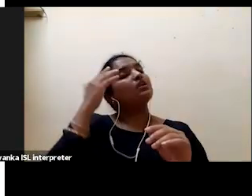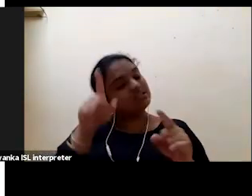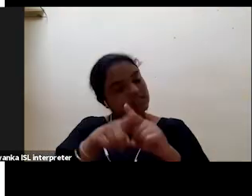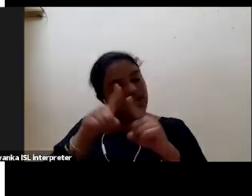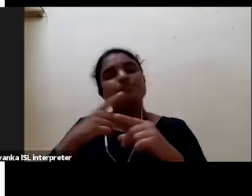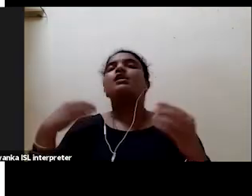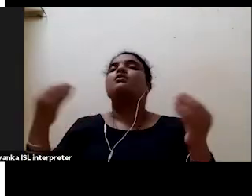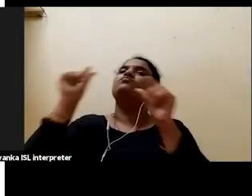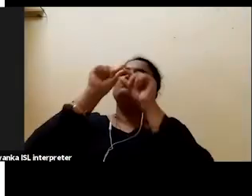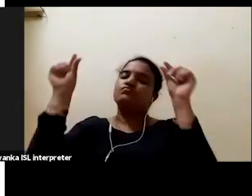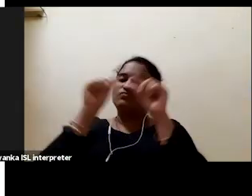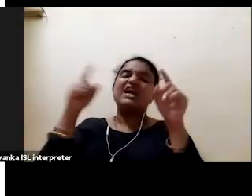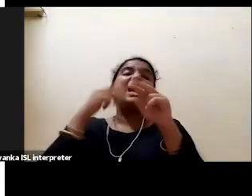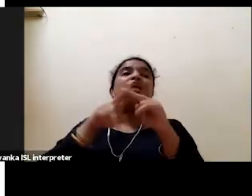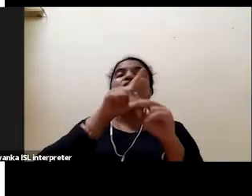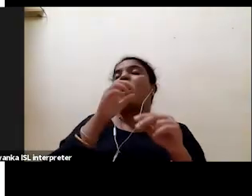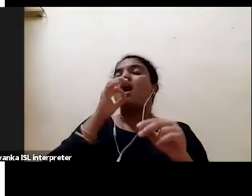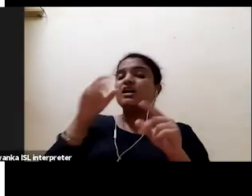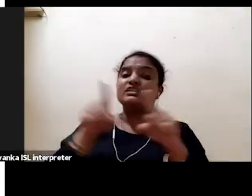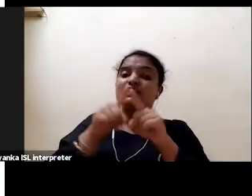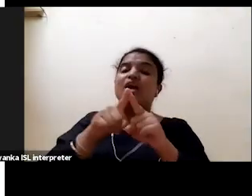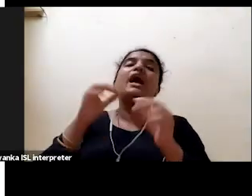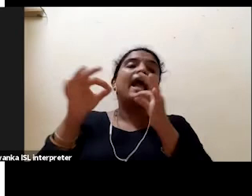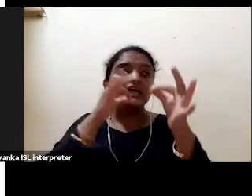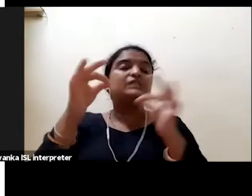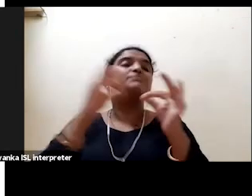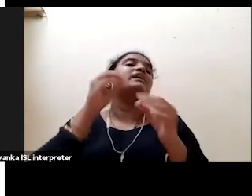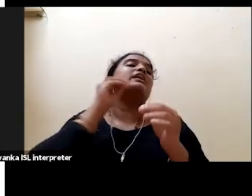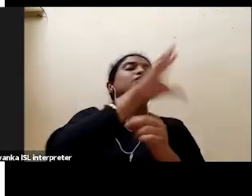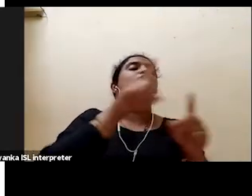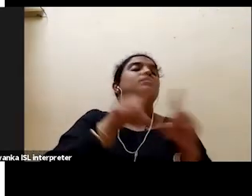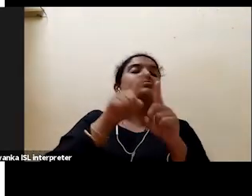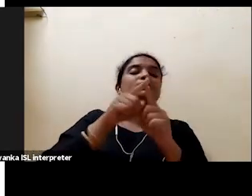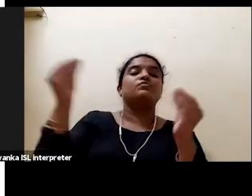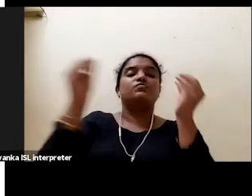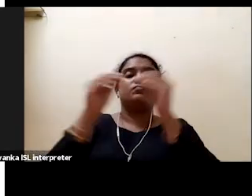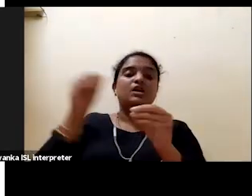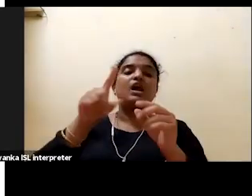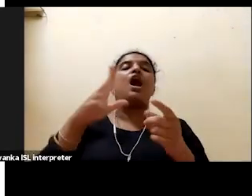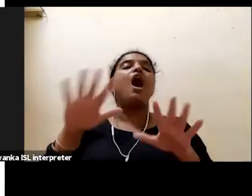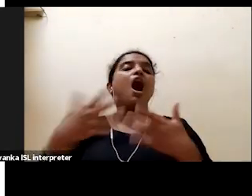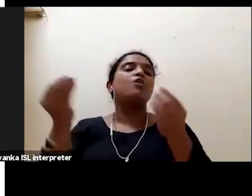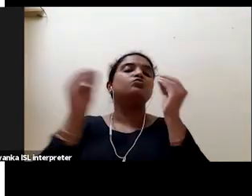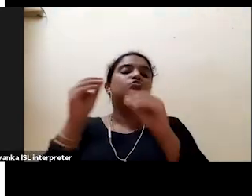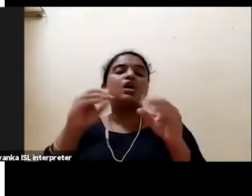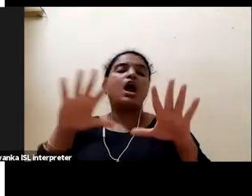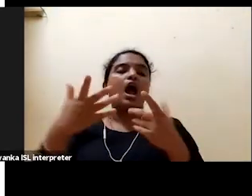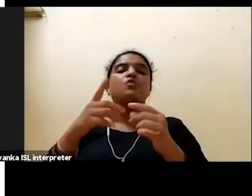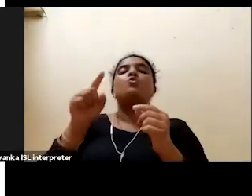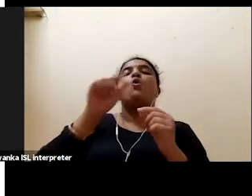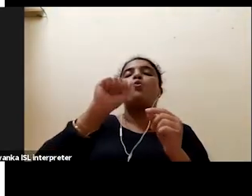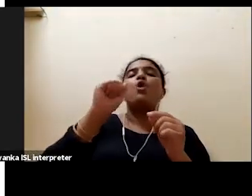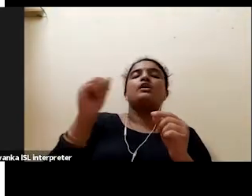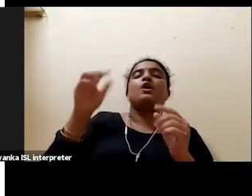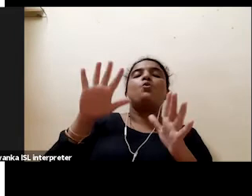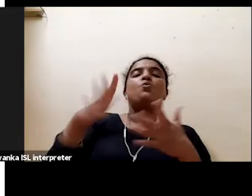some different kind of ingredient, you can also go ahead and explain why that is there and what that's going to do in the method. So that also helps them